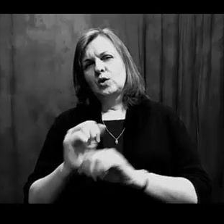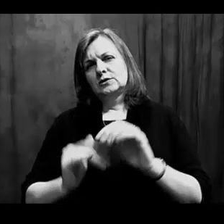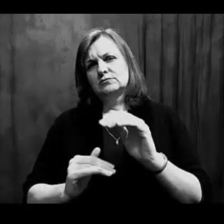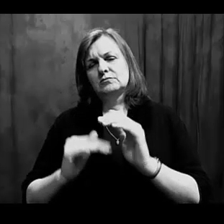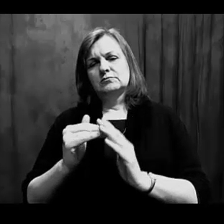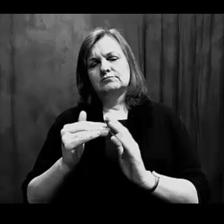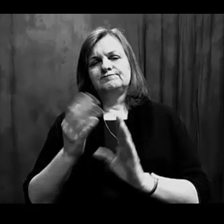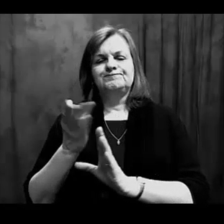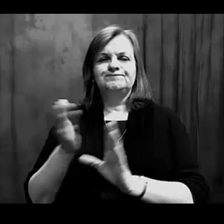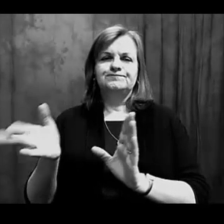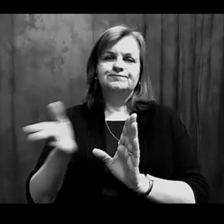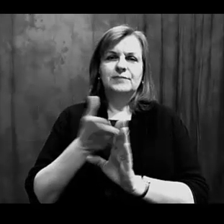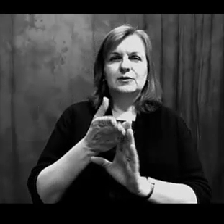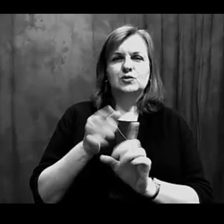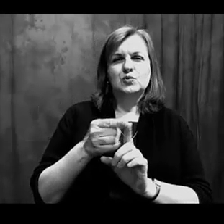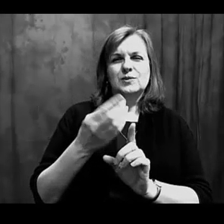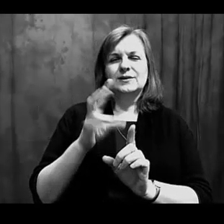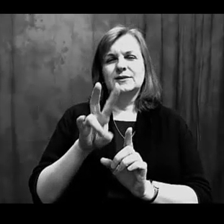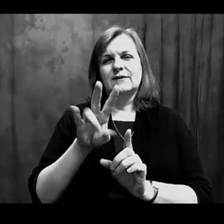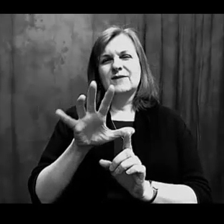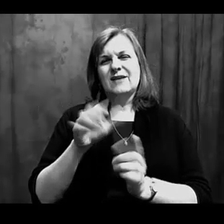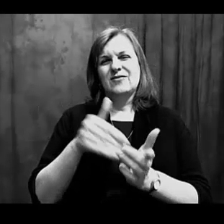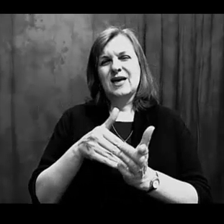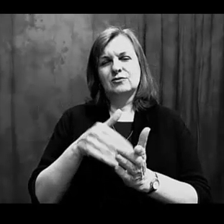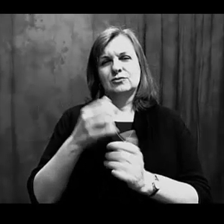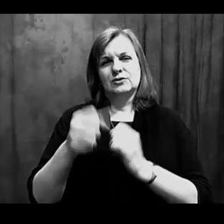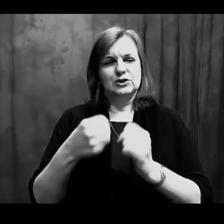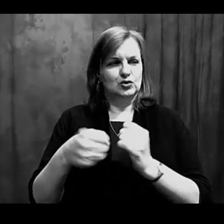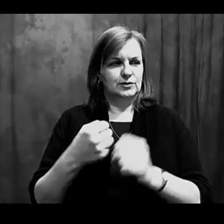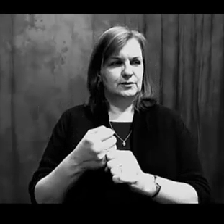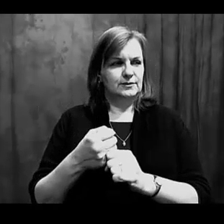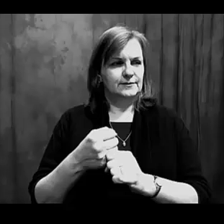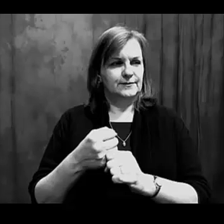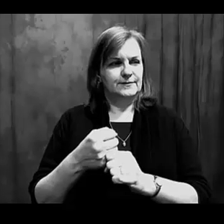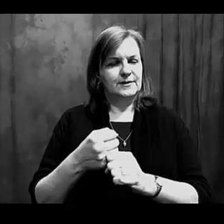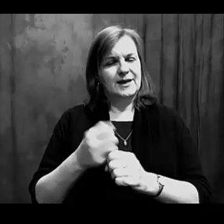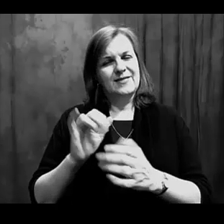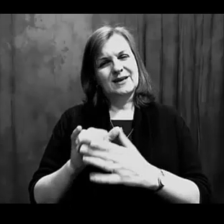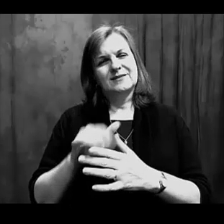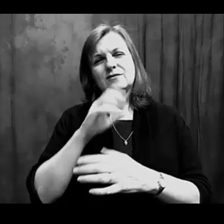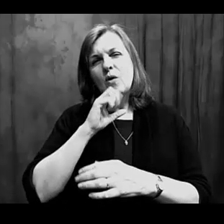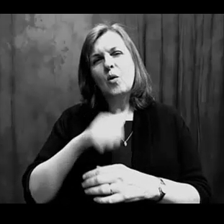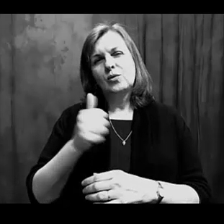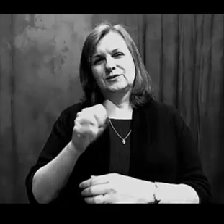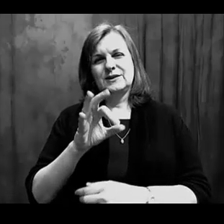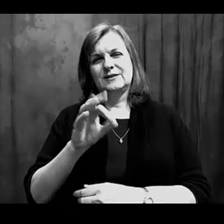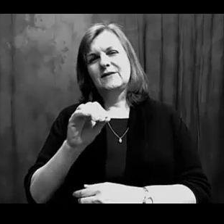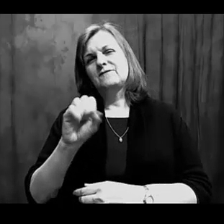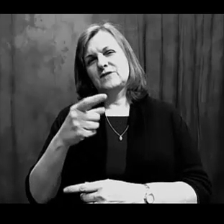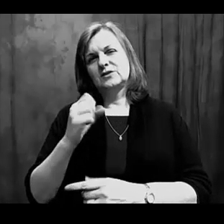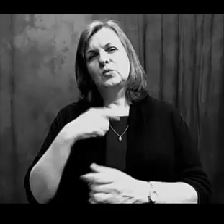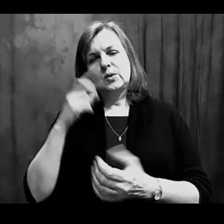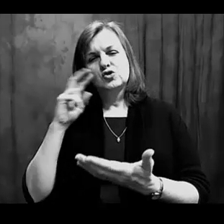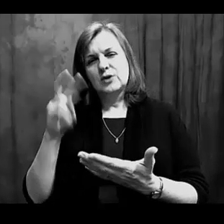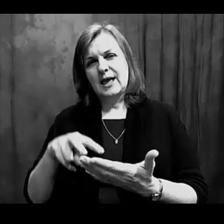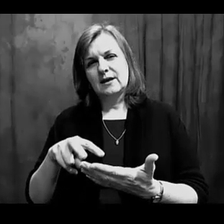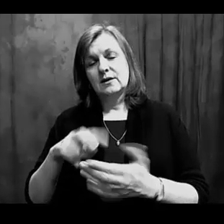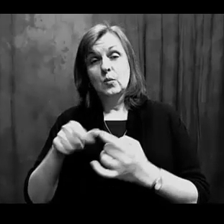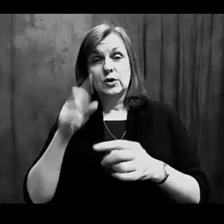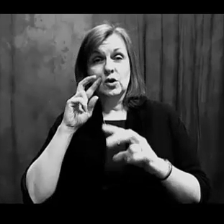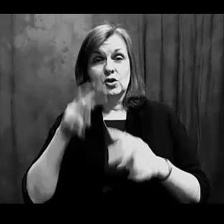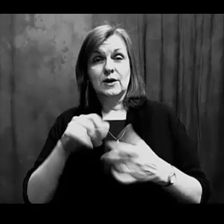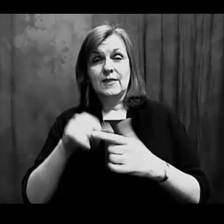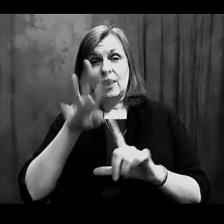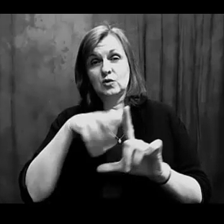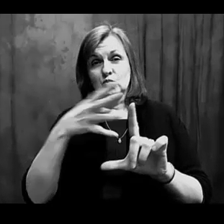about 75,000 years, and that's sort of really the outside for us as far as oldest fossils we could look